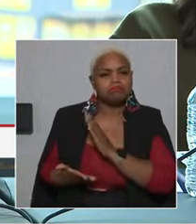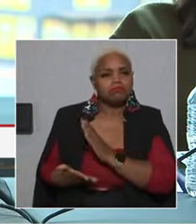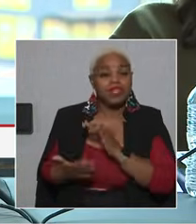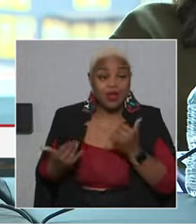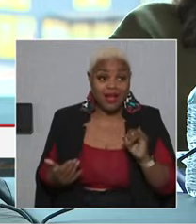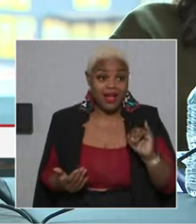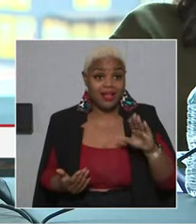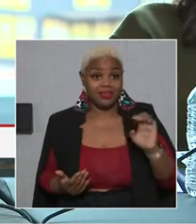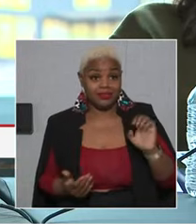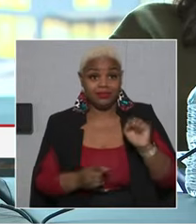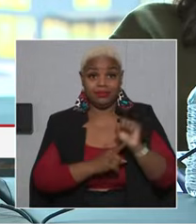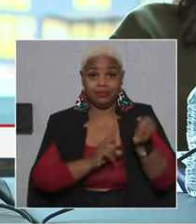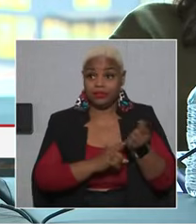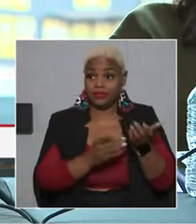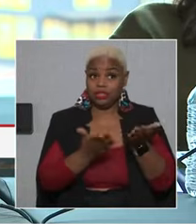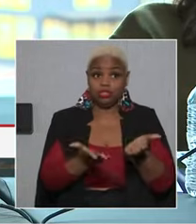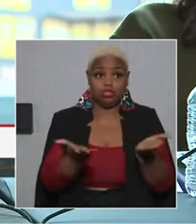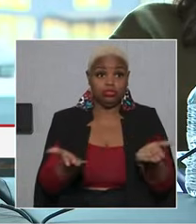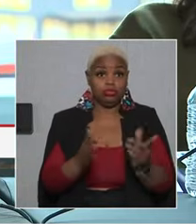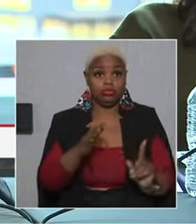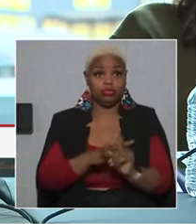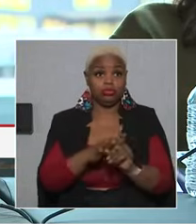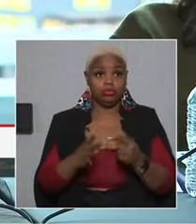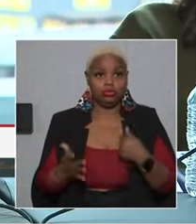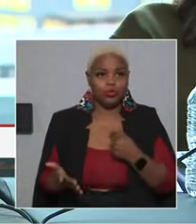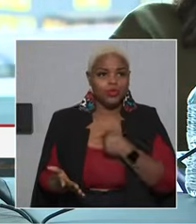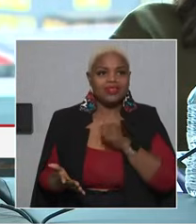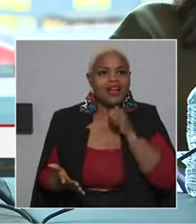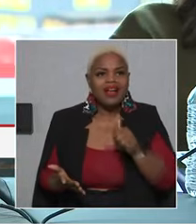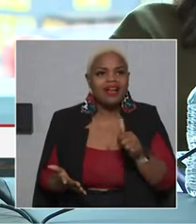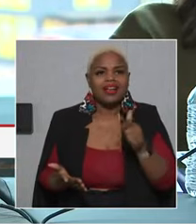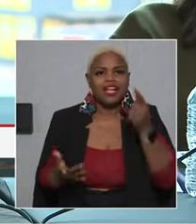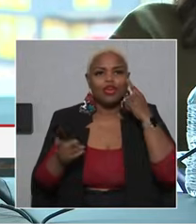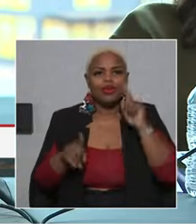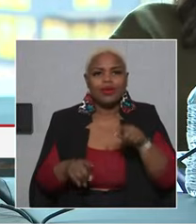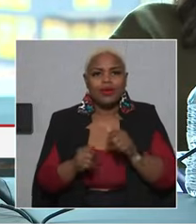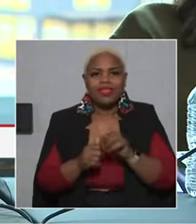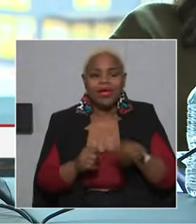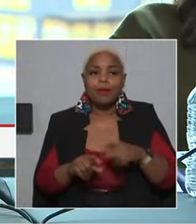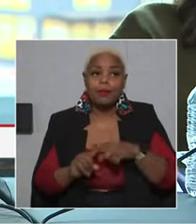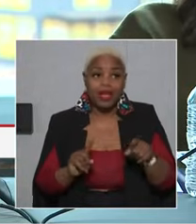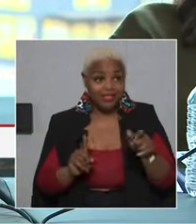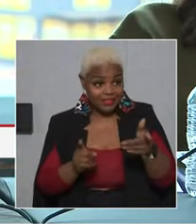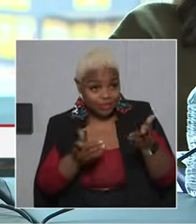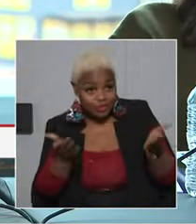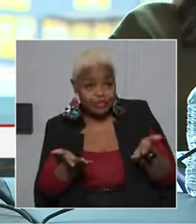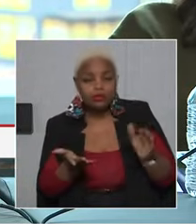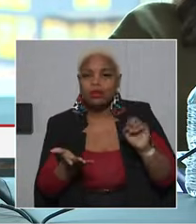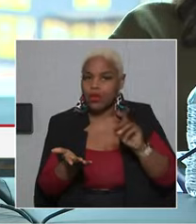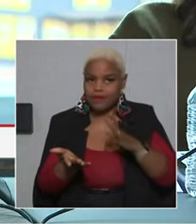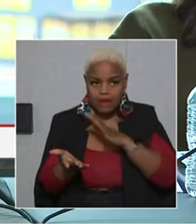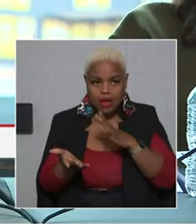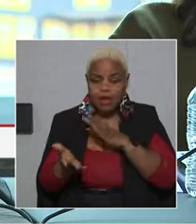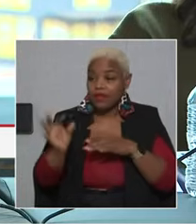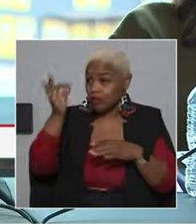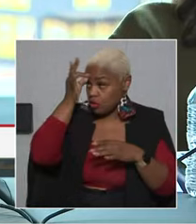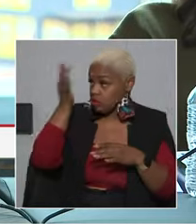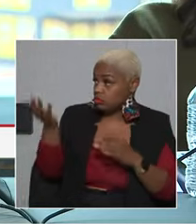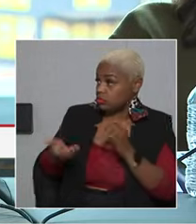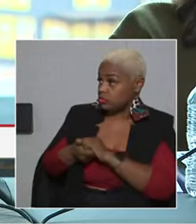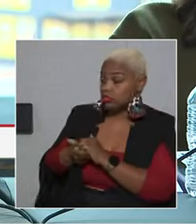they are and how they can work with us in the space of public safety. They are assigned